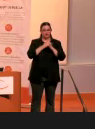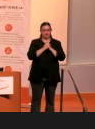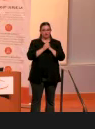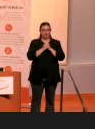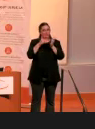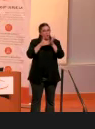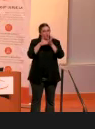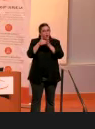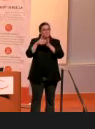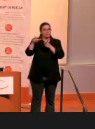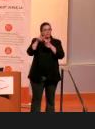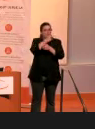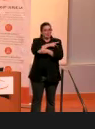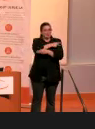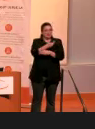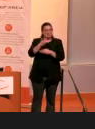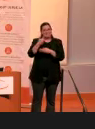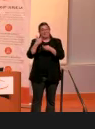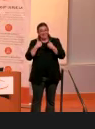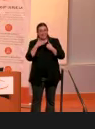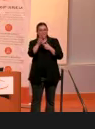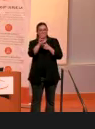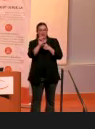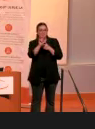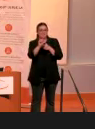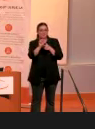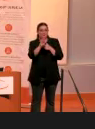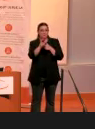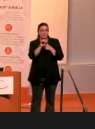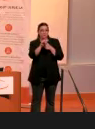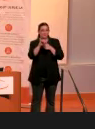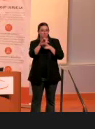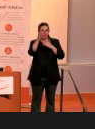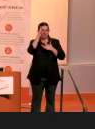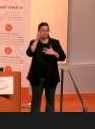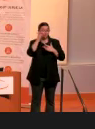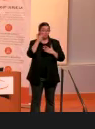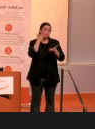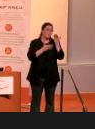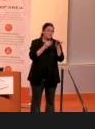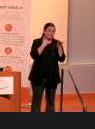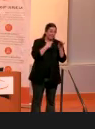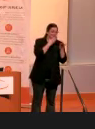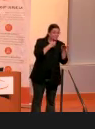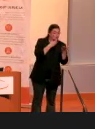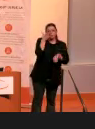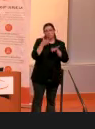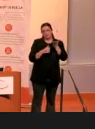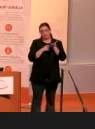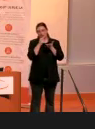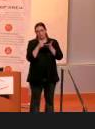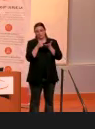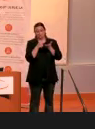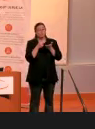syndrome, with or without diabetes. But what's been shown is that in addition to lowering A1C